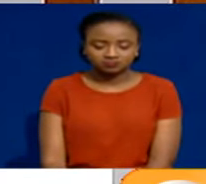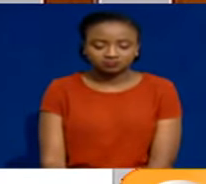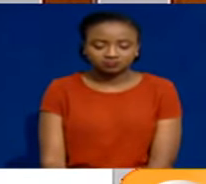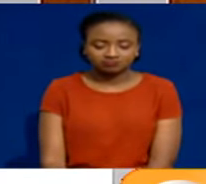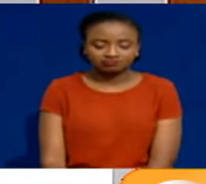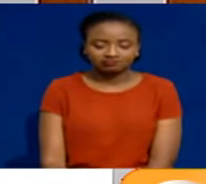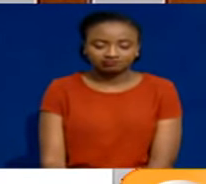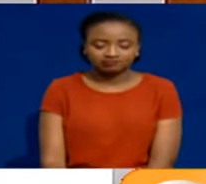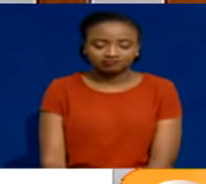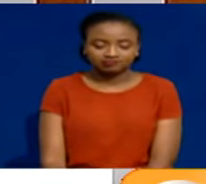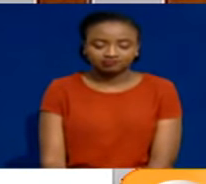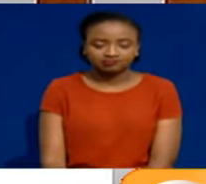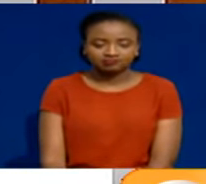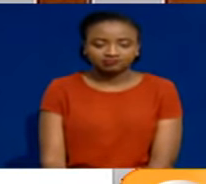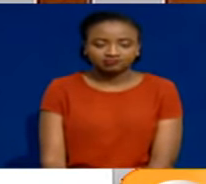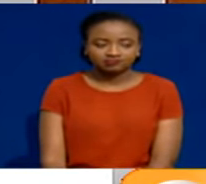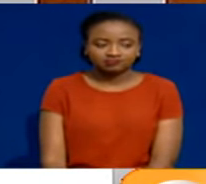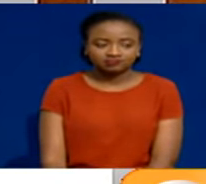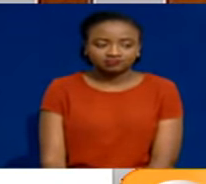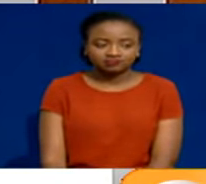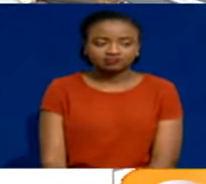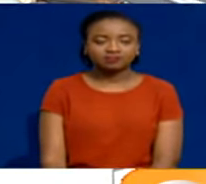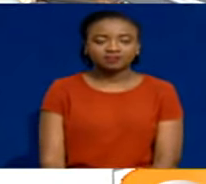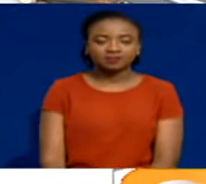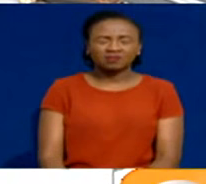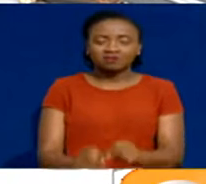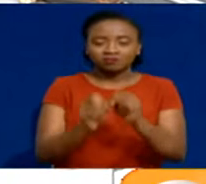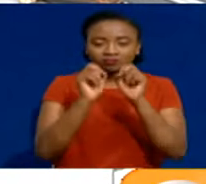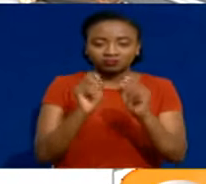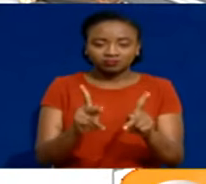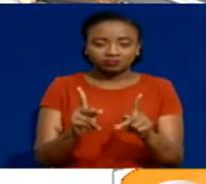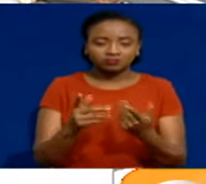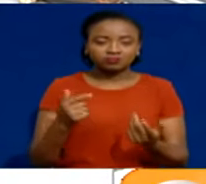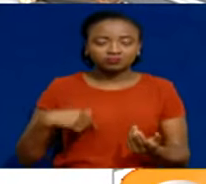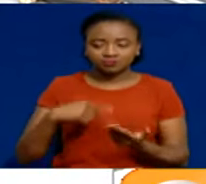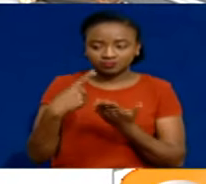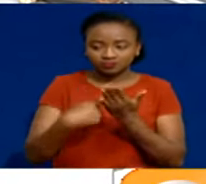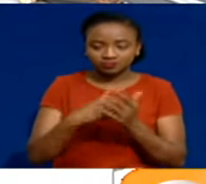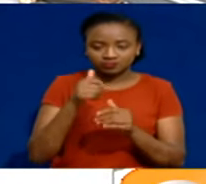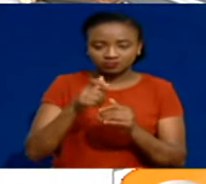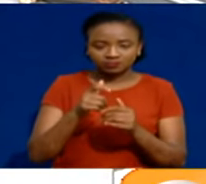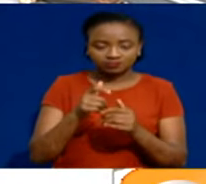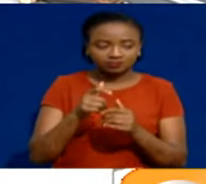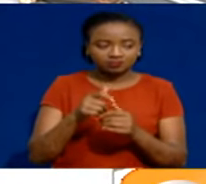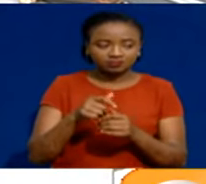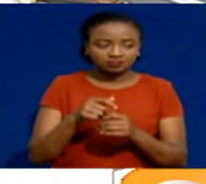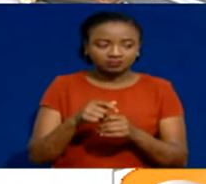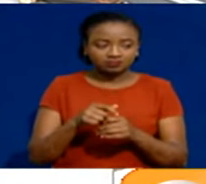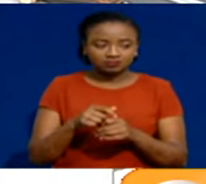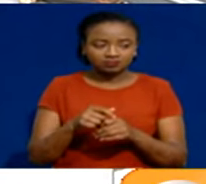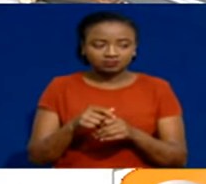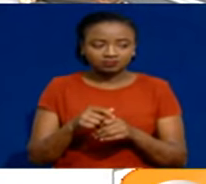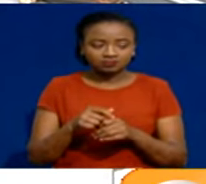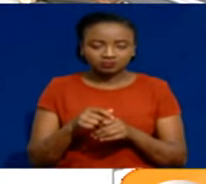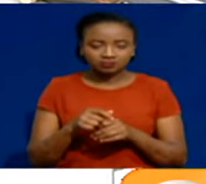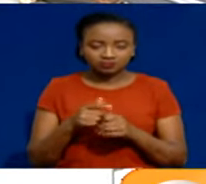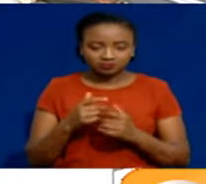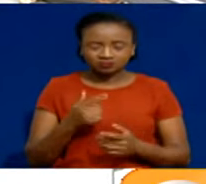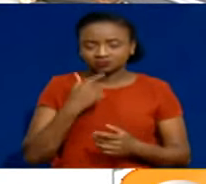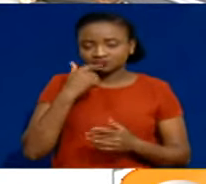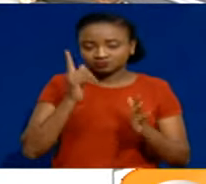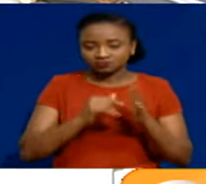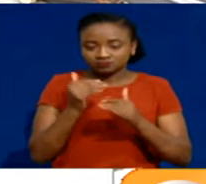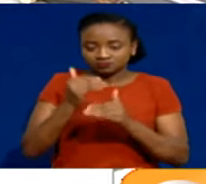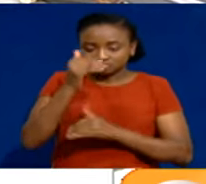The judge would have ordered like that. Okay, we're talking about a person reinventing himself, and you didn't finish that point. Yeah, I was telling you after